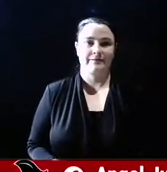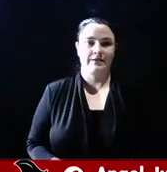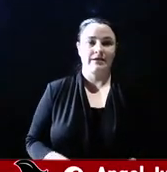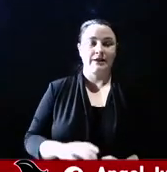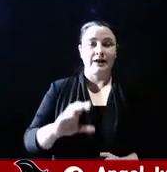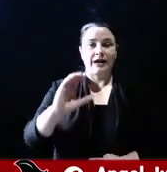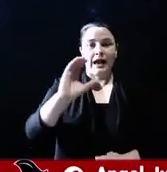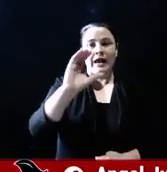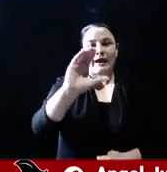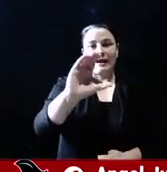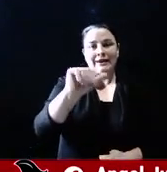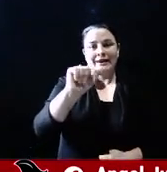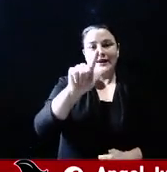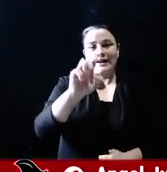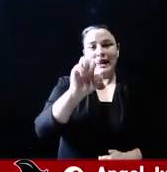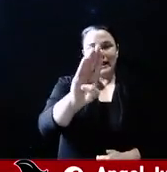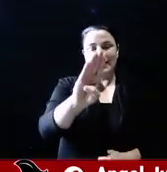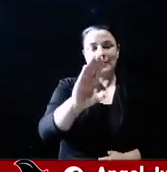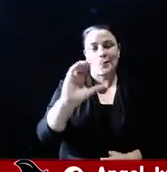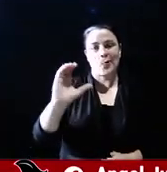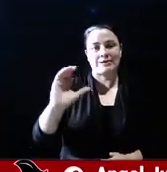Caleb Michael Cortez.